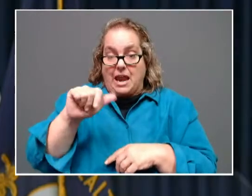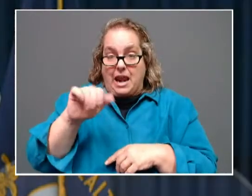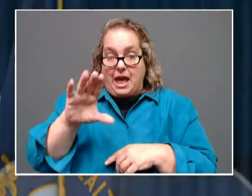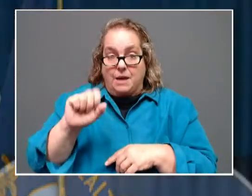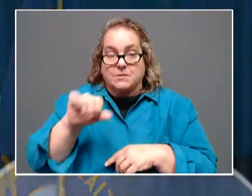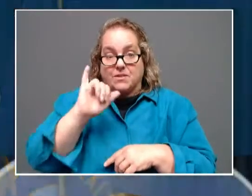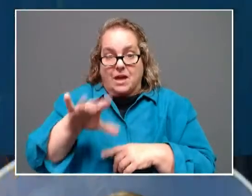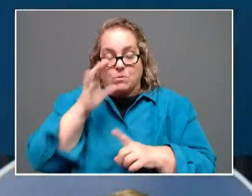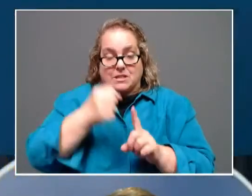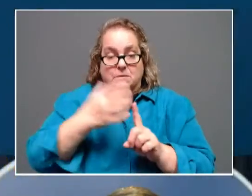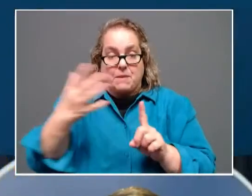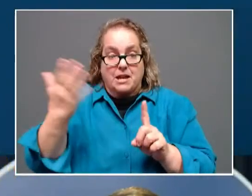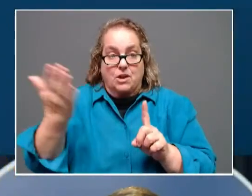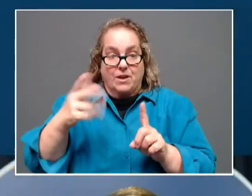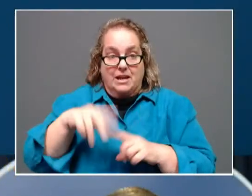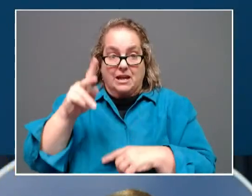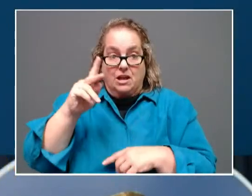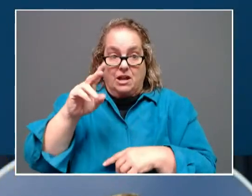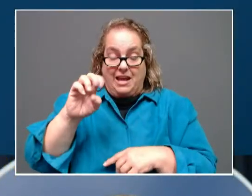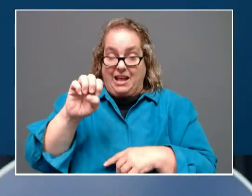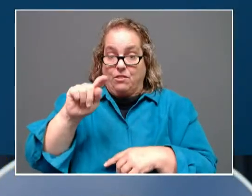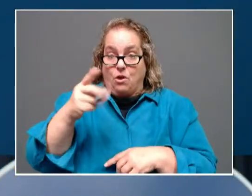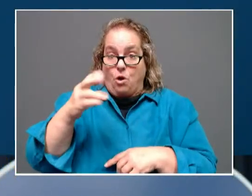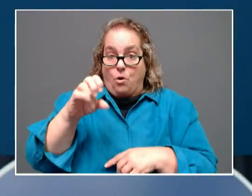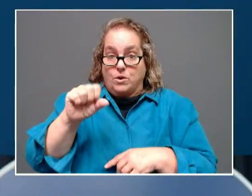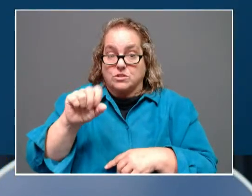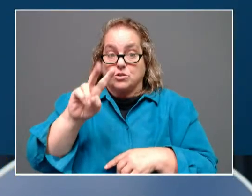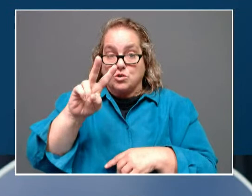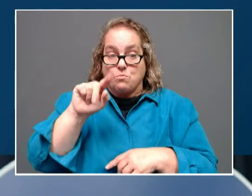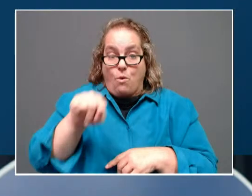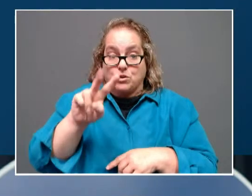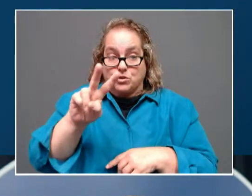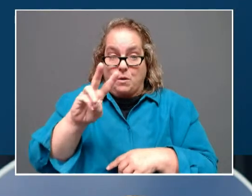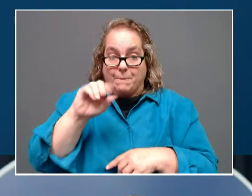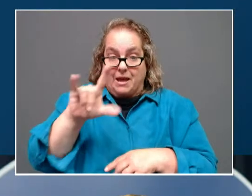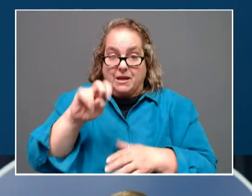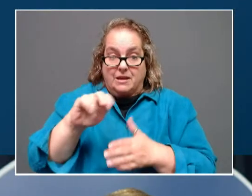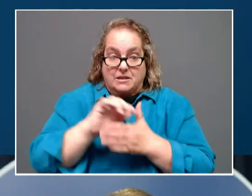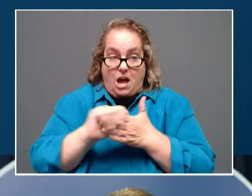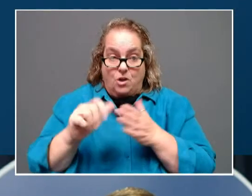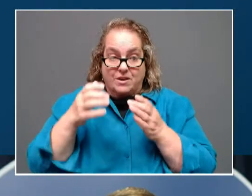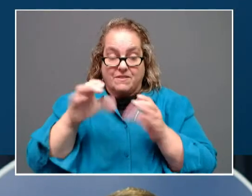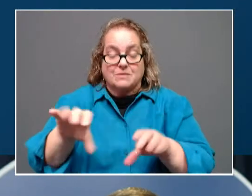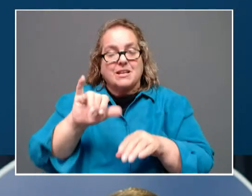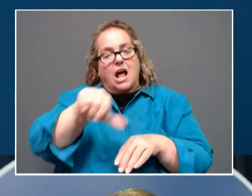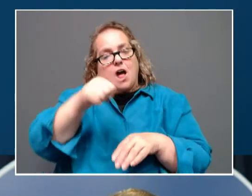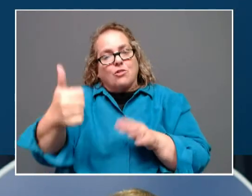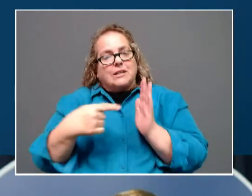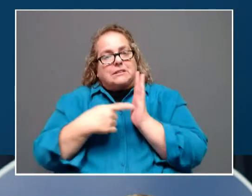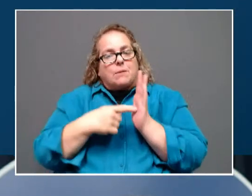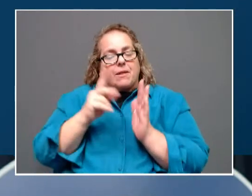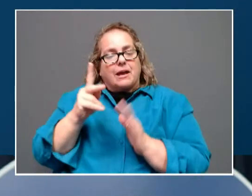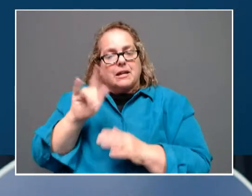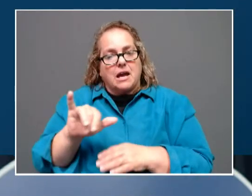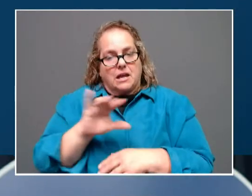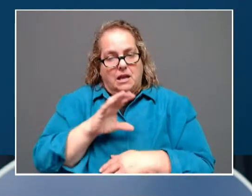with a $2.2 million investment. This is another example of a Kentucky company that's already been doing